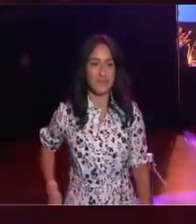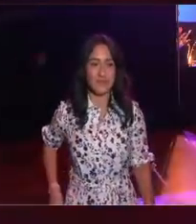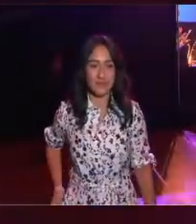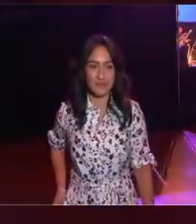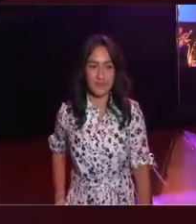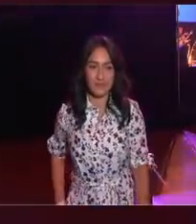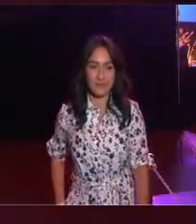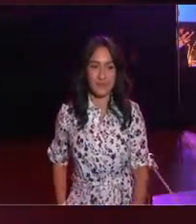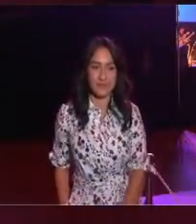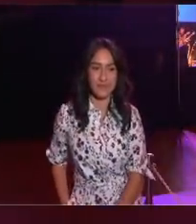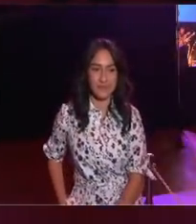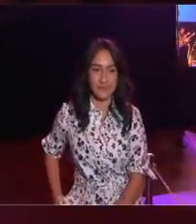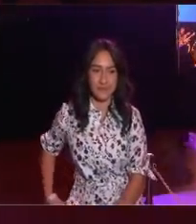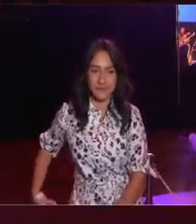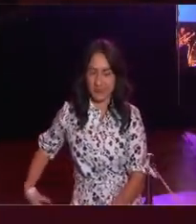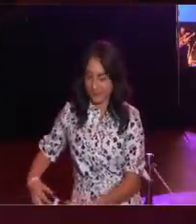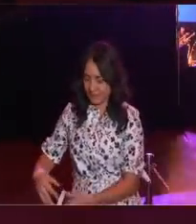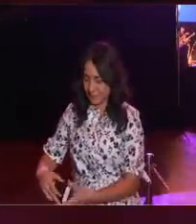Let's keep worshiping the Lord.